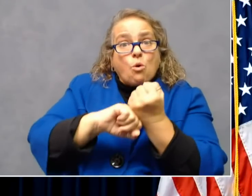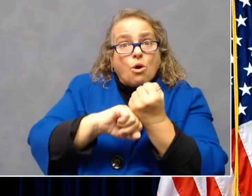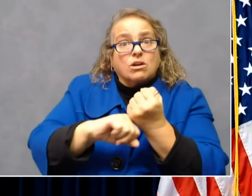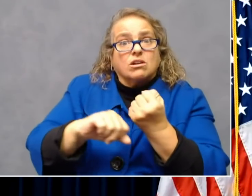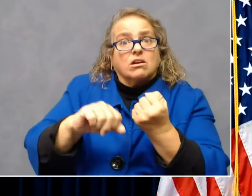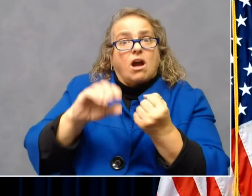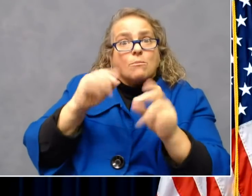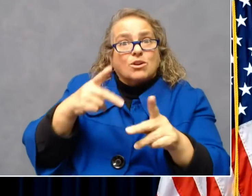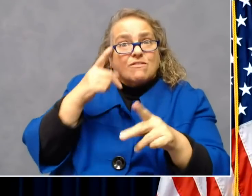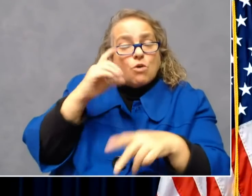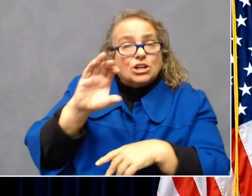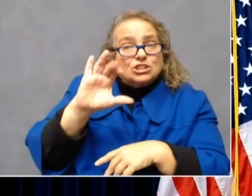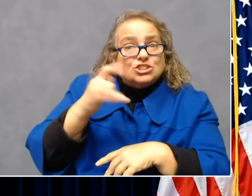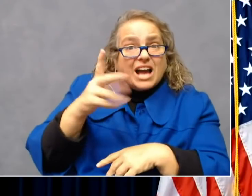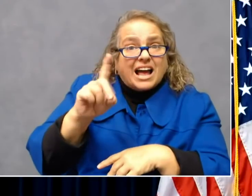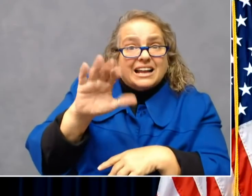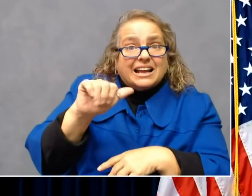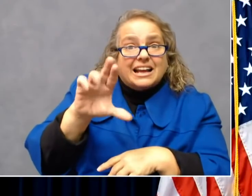for other industries?